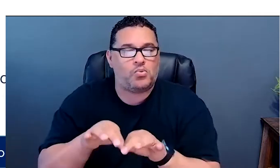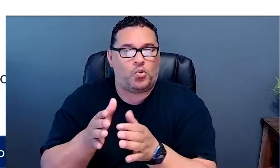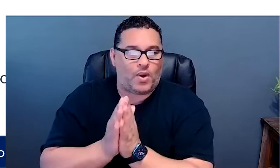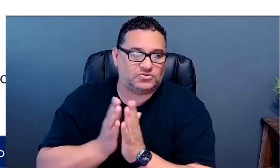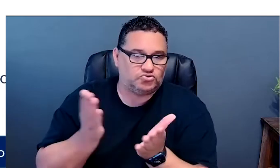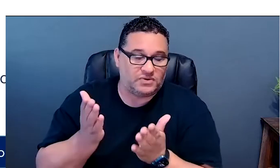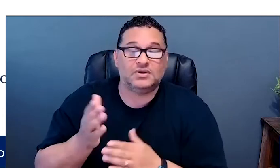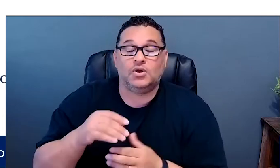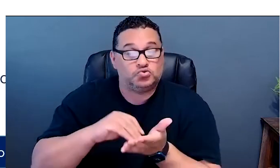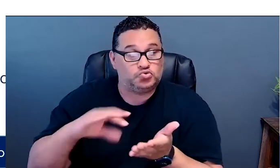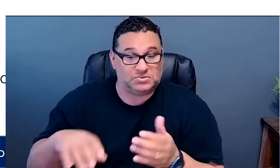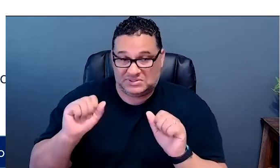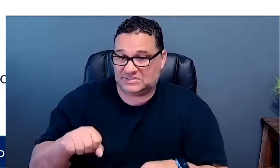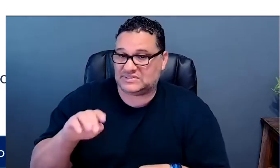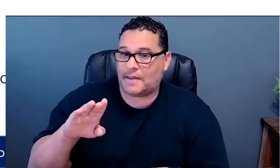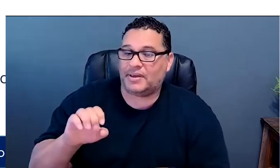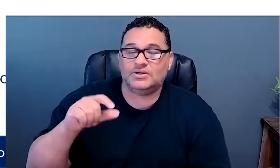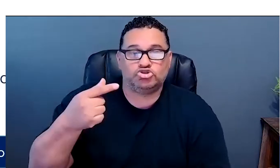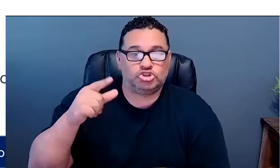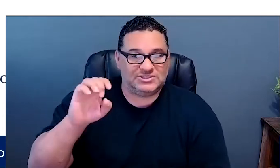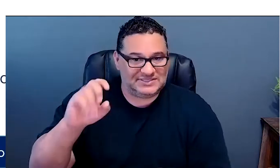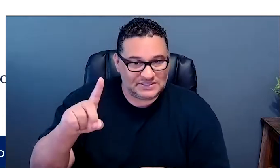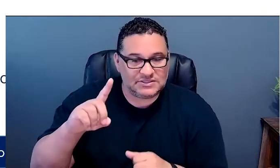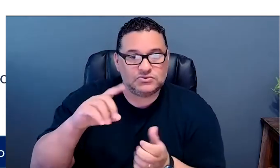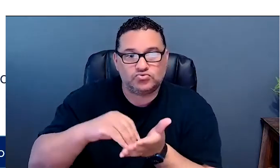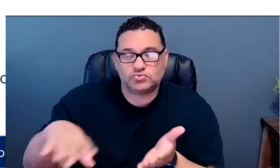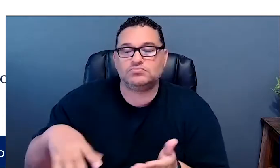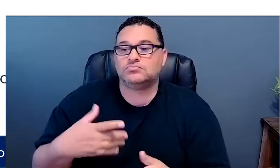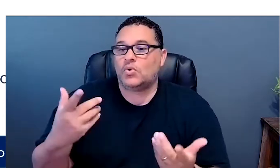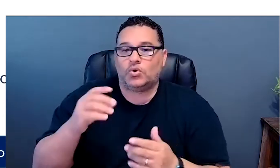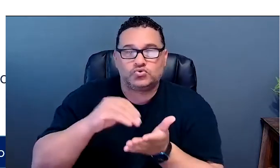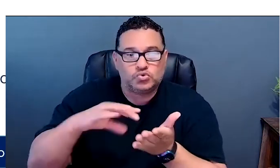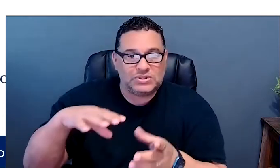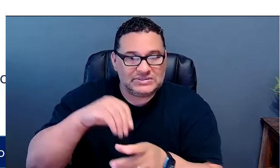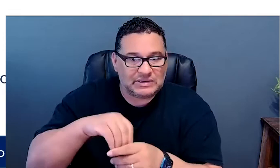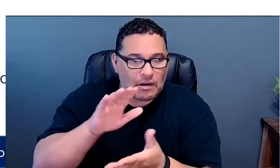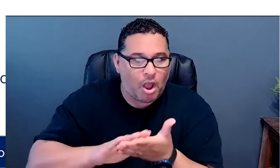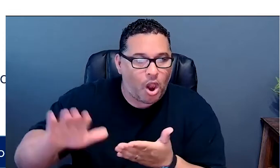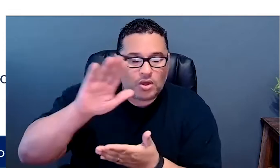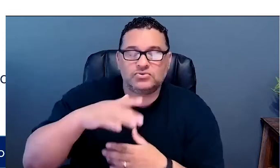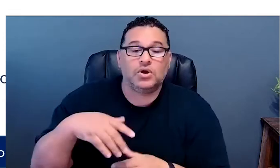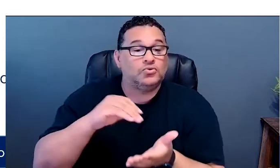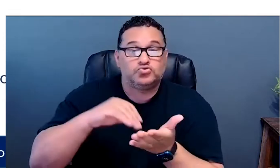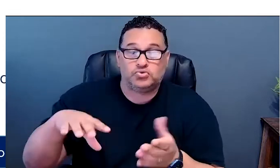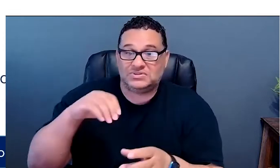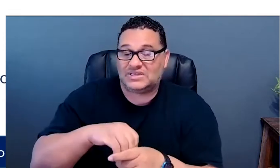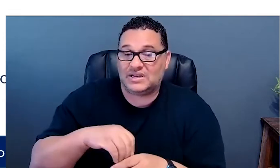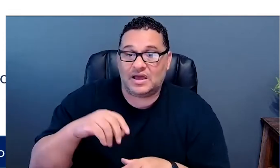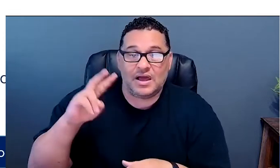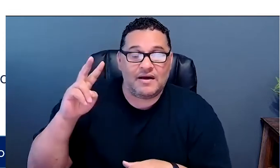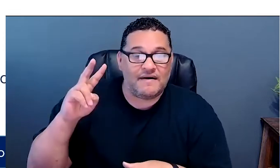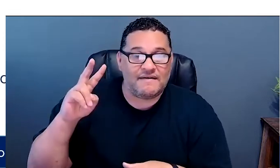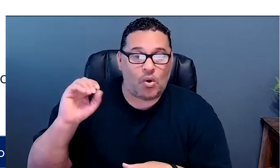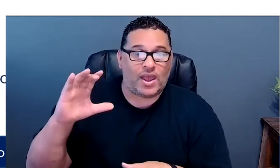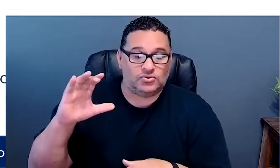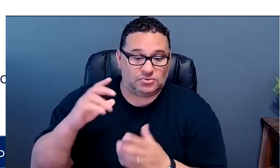include GED students, can include students in college, students in a vocational program, as well as